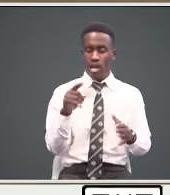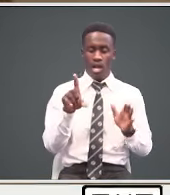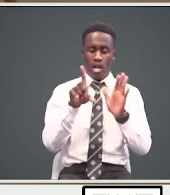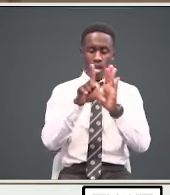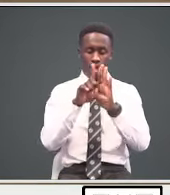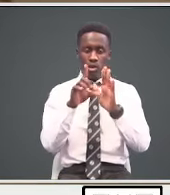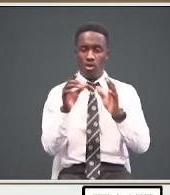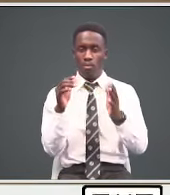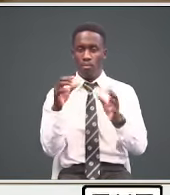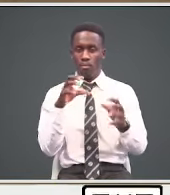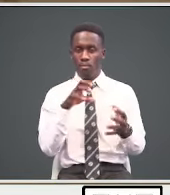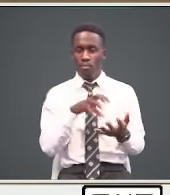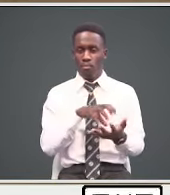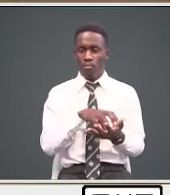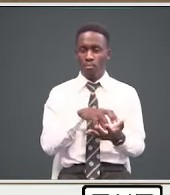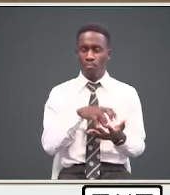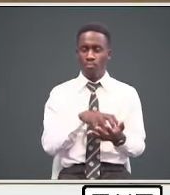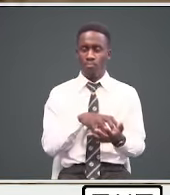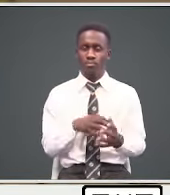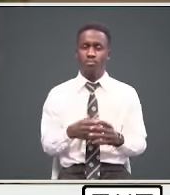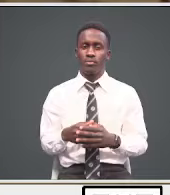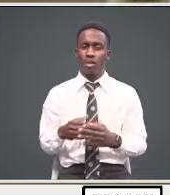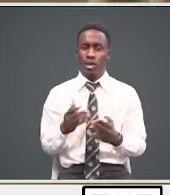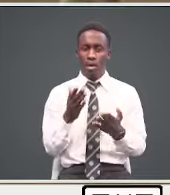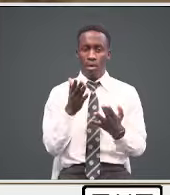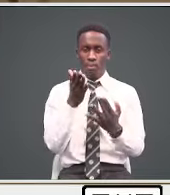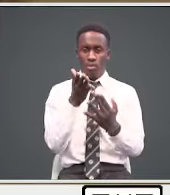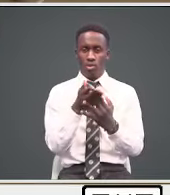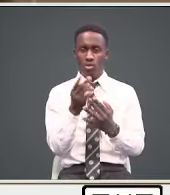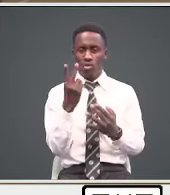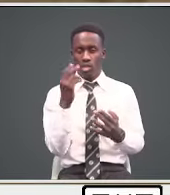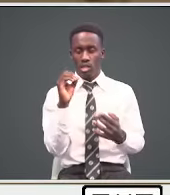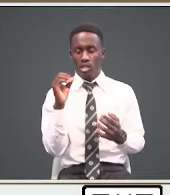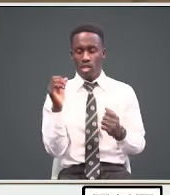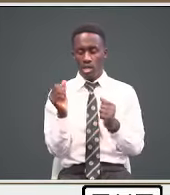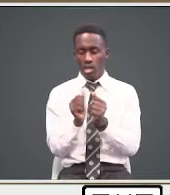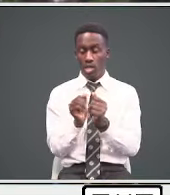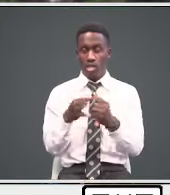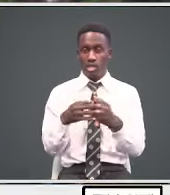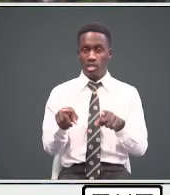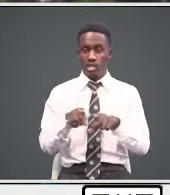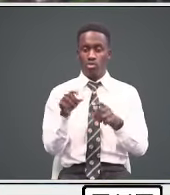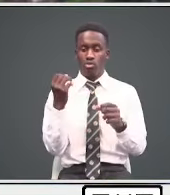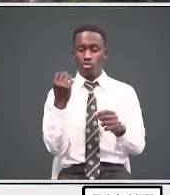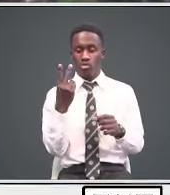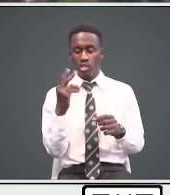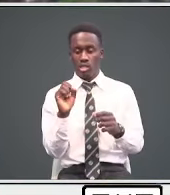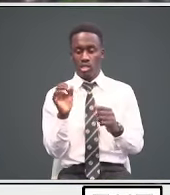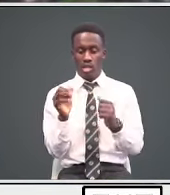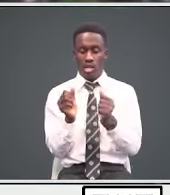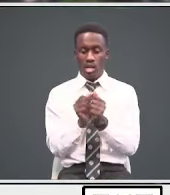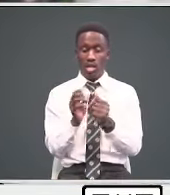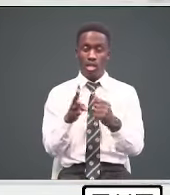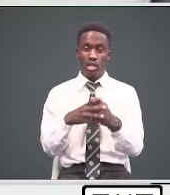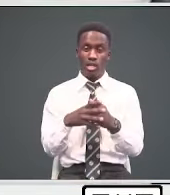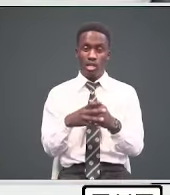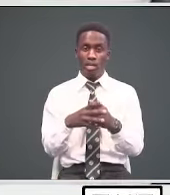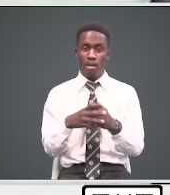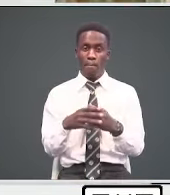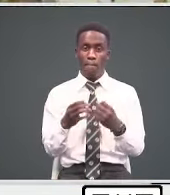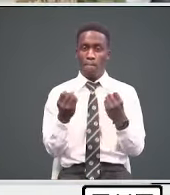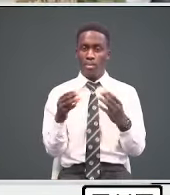Between 2012 and 2019, the former clerk further alleges that certain accounts, particularly those belonging to top